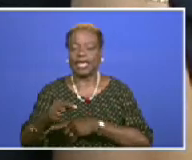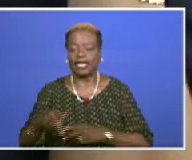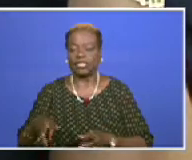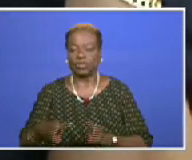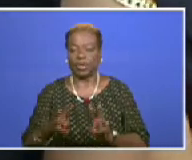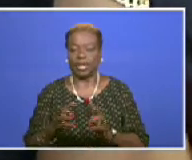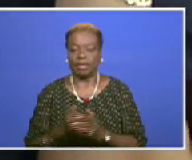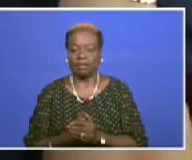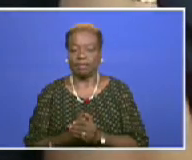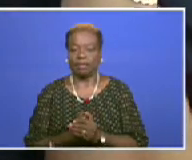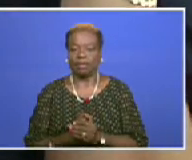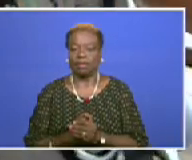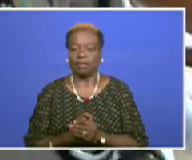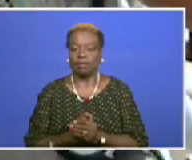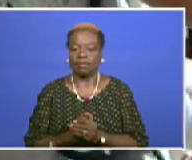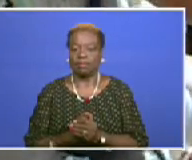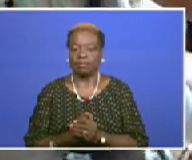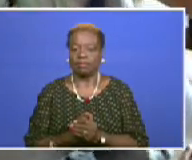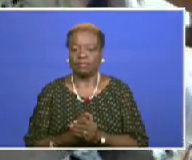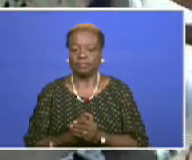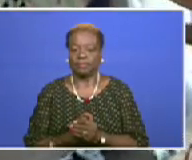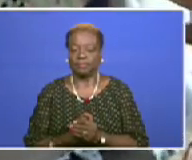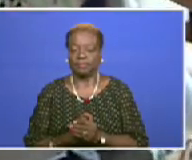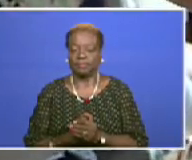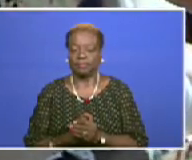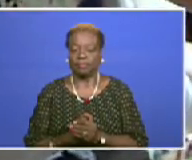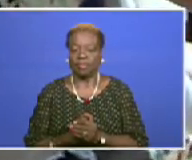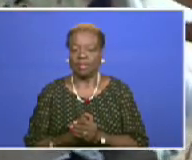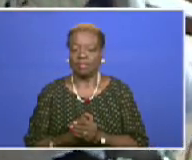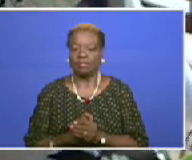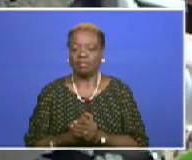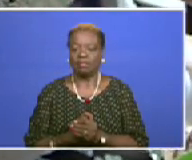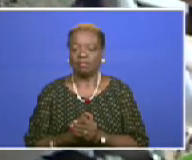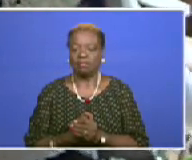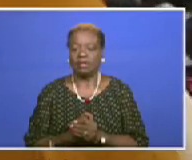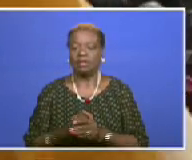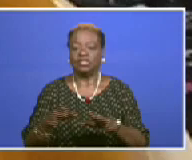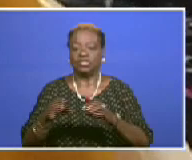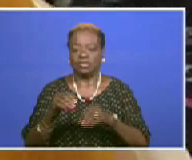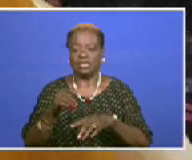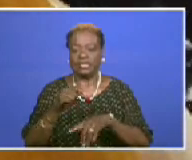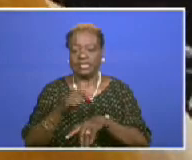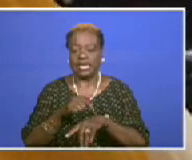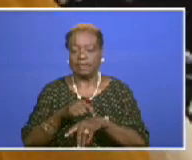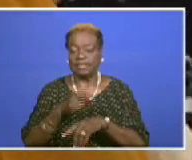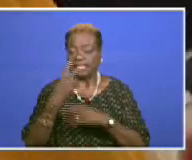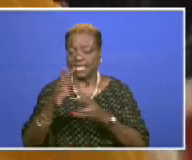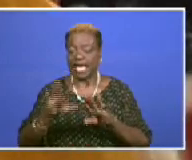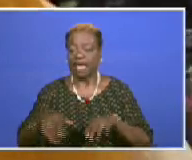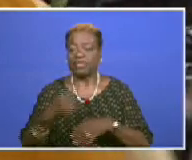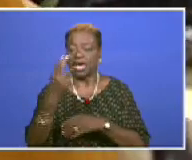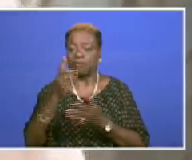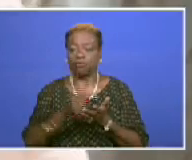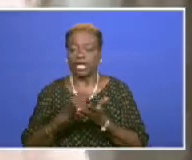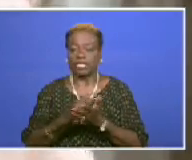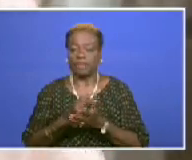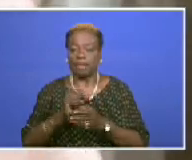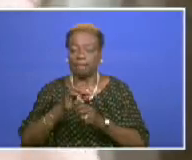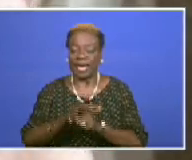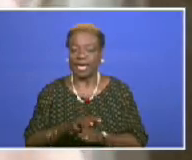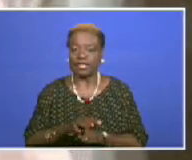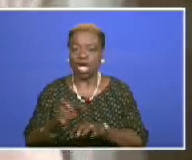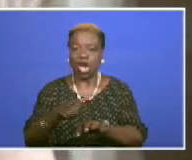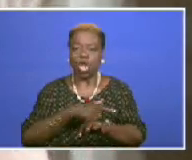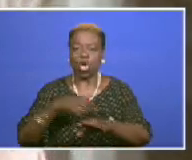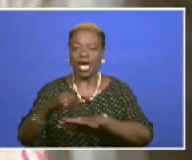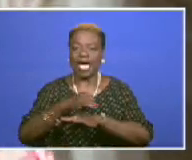who were on hand for the announcement took the time to express just how these upgrades will impact Long Island life. That